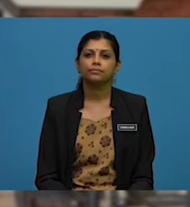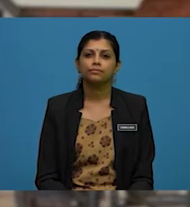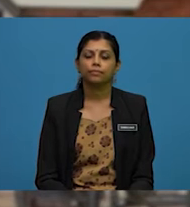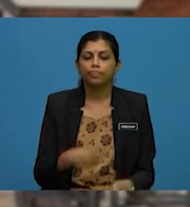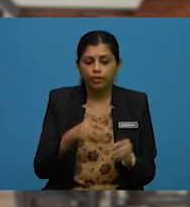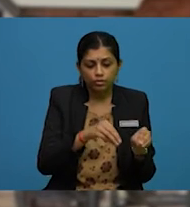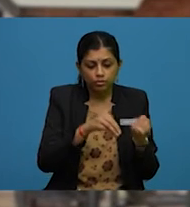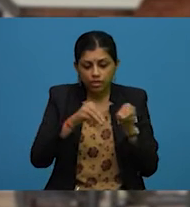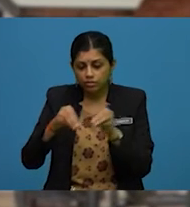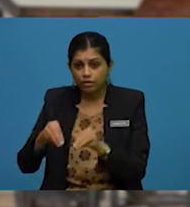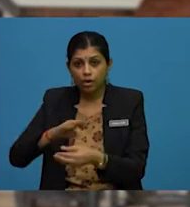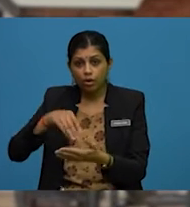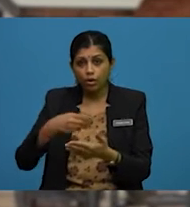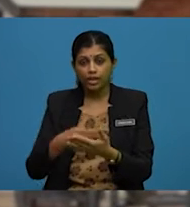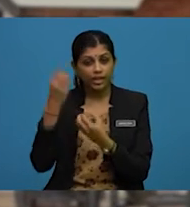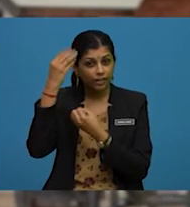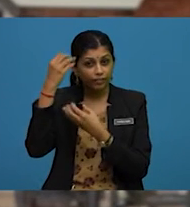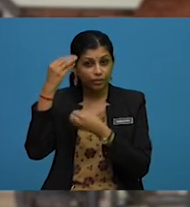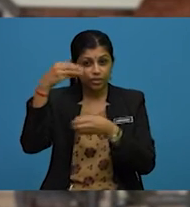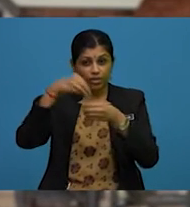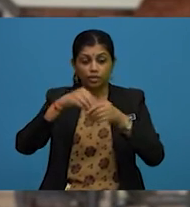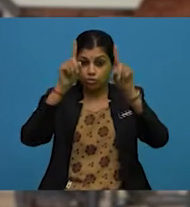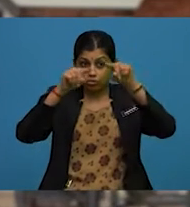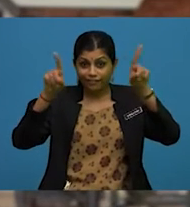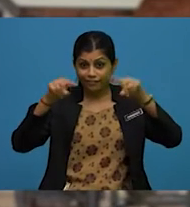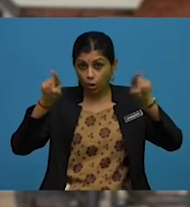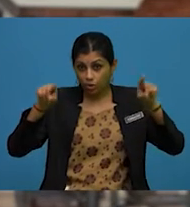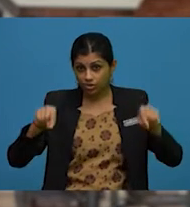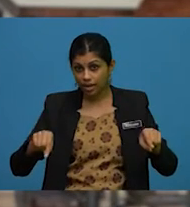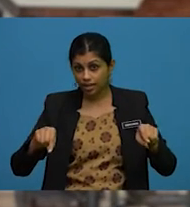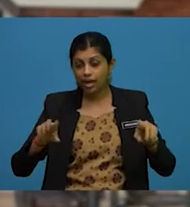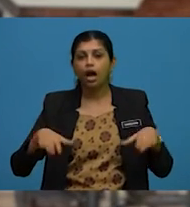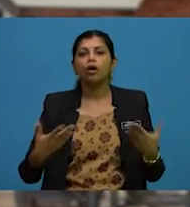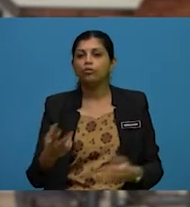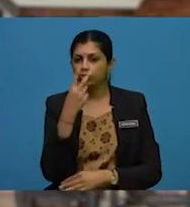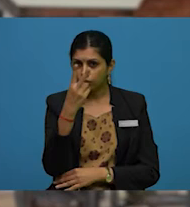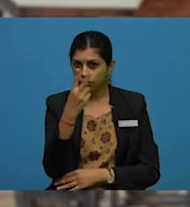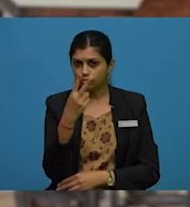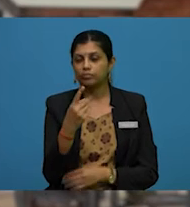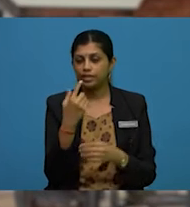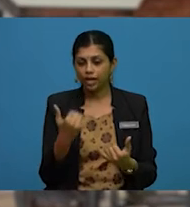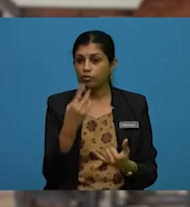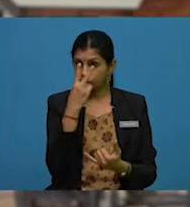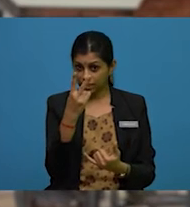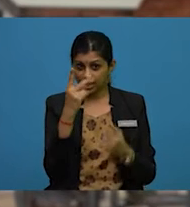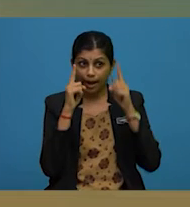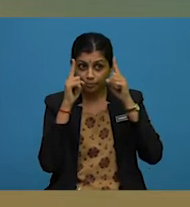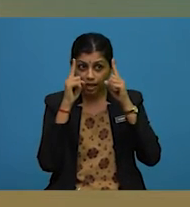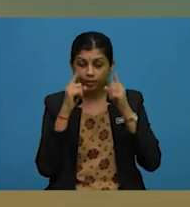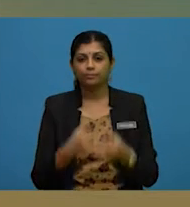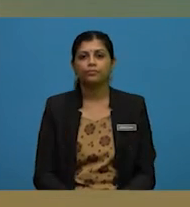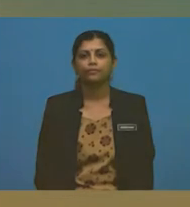When you transfer all these information into a flowchart, this is what it will look like.